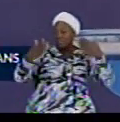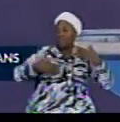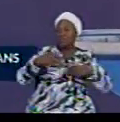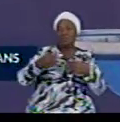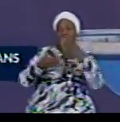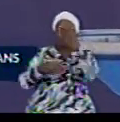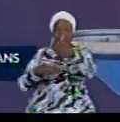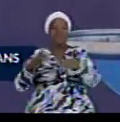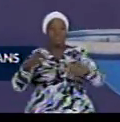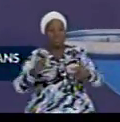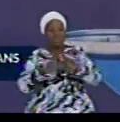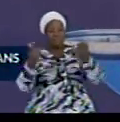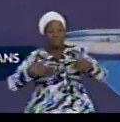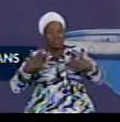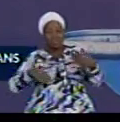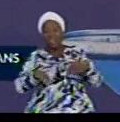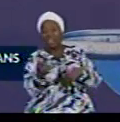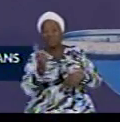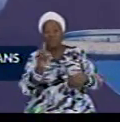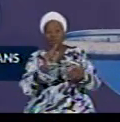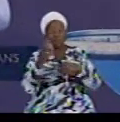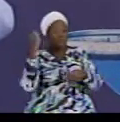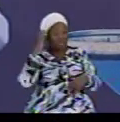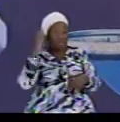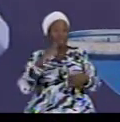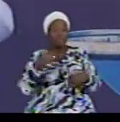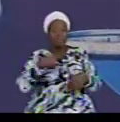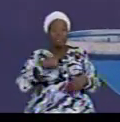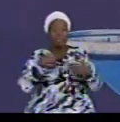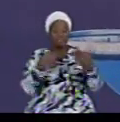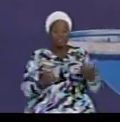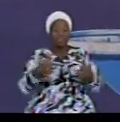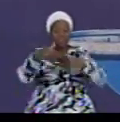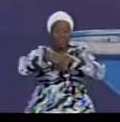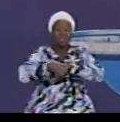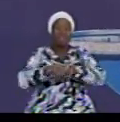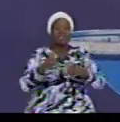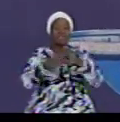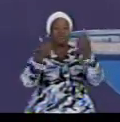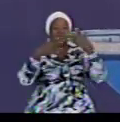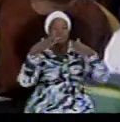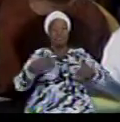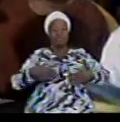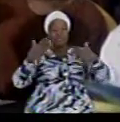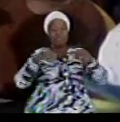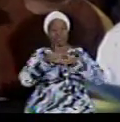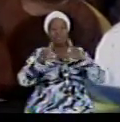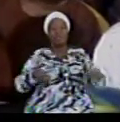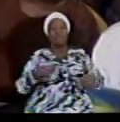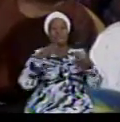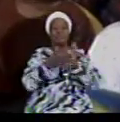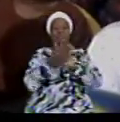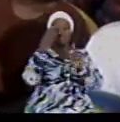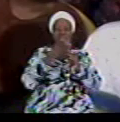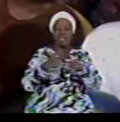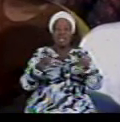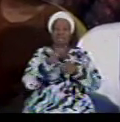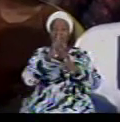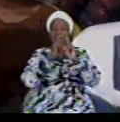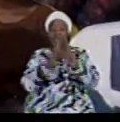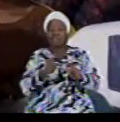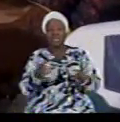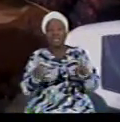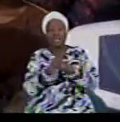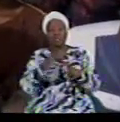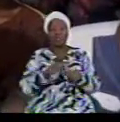side, great joy. Anywhere you hear the sound of my voice tonight, great joy in your life. As you respond, as